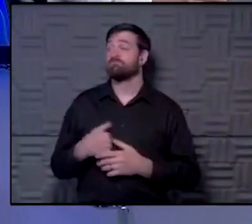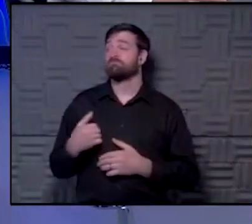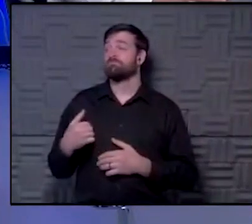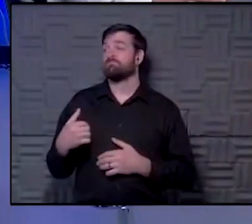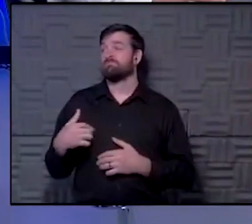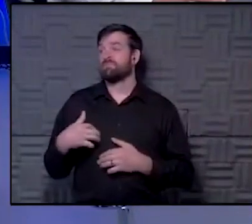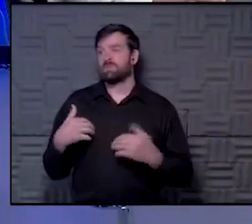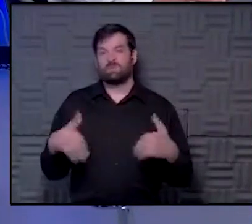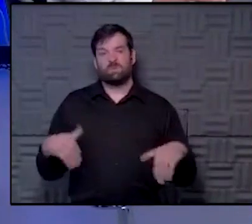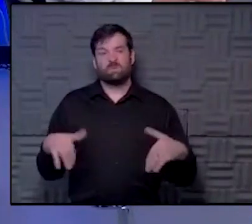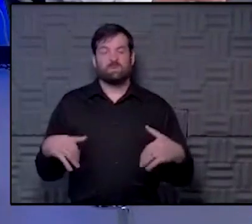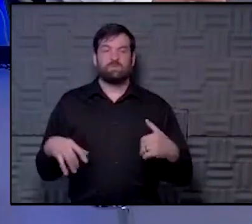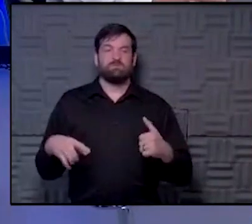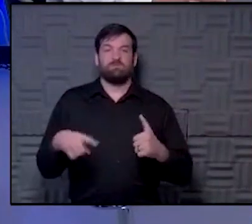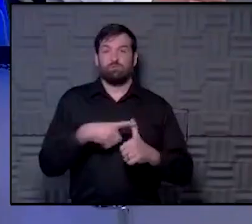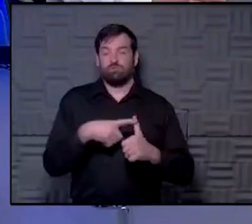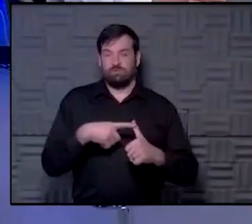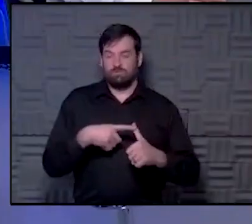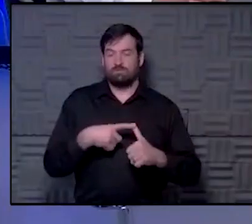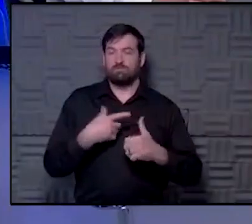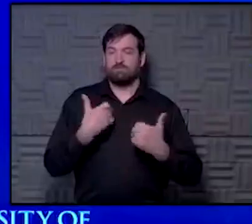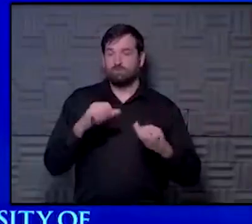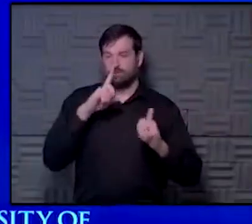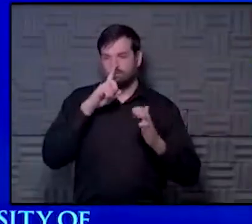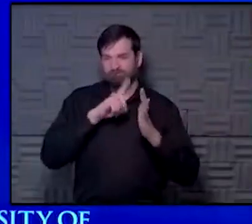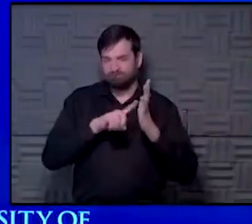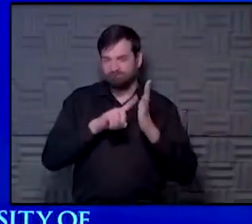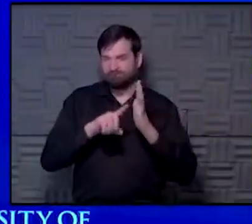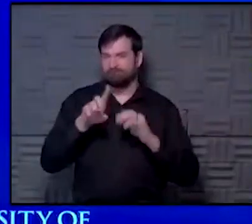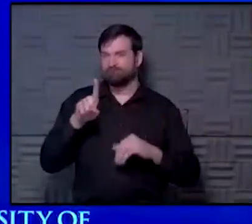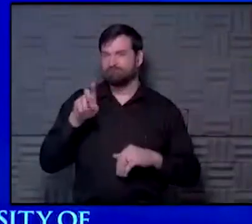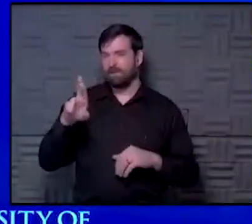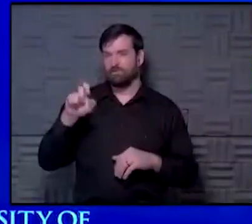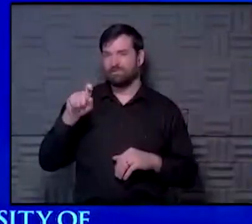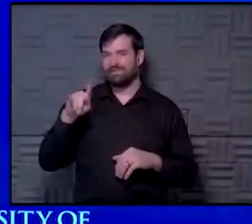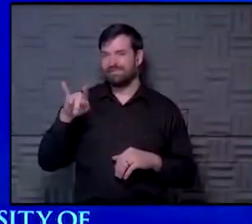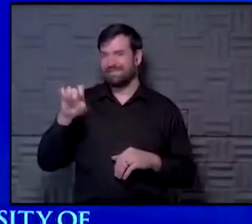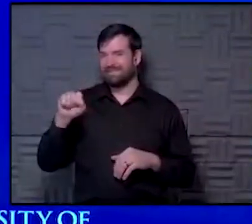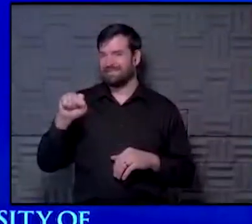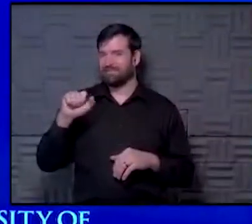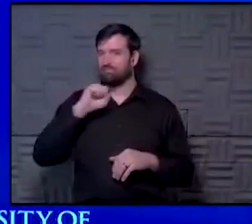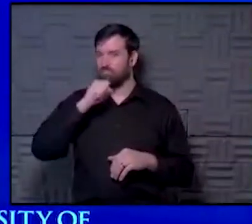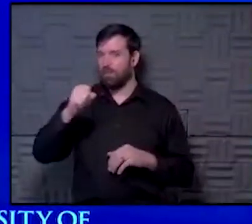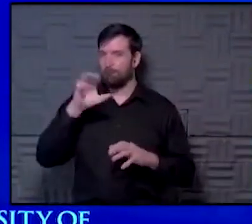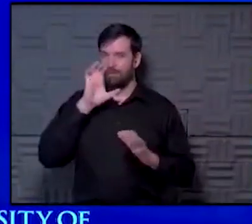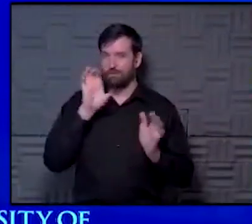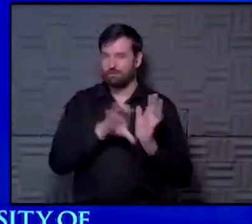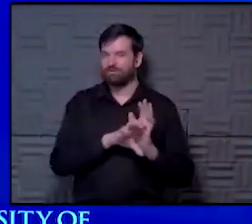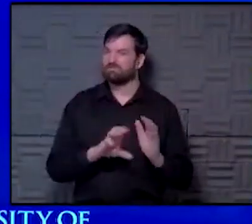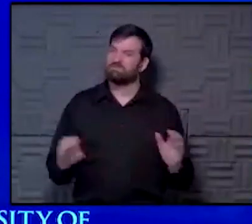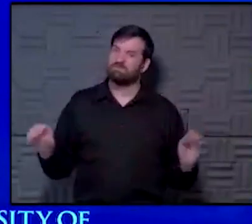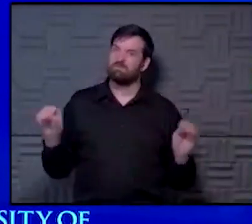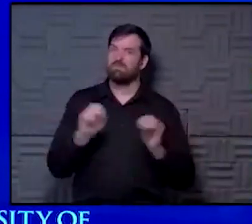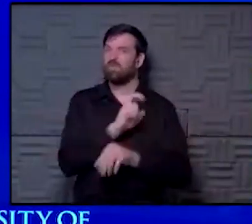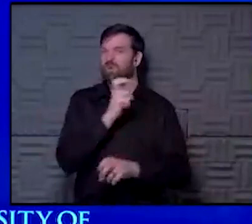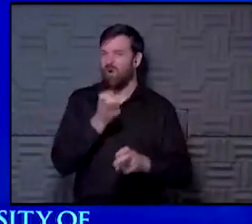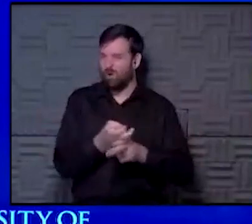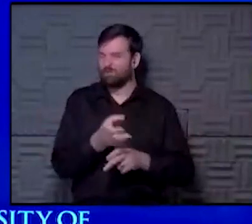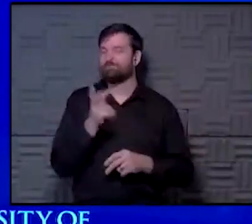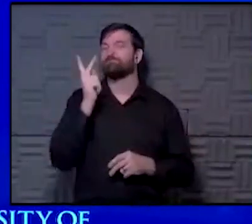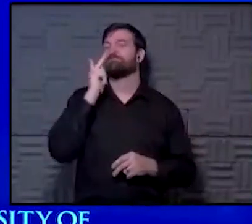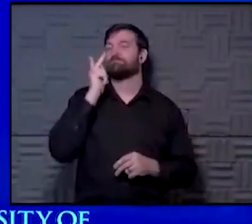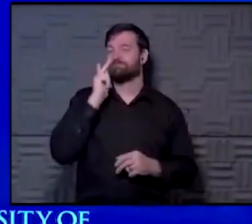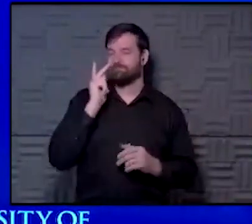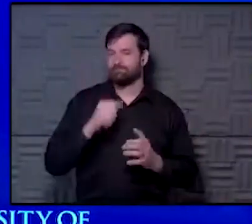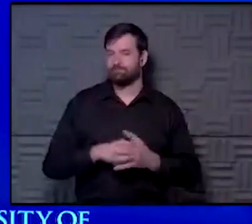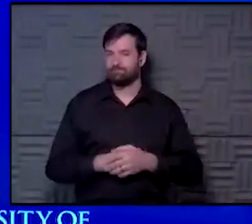handful this morning. Number one, we'll try and dig up a Dr. Stites prom picture, but that might be a little harder. We'll see.